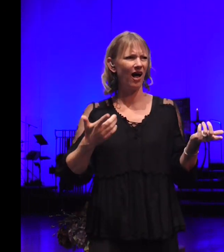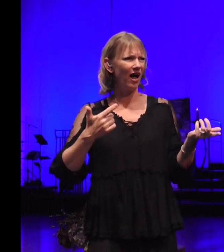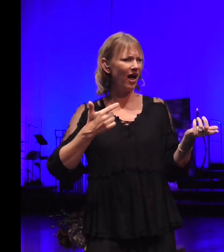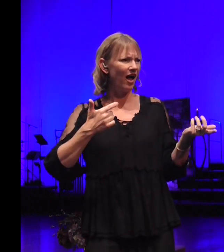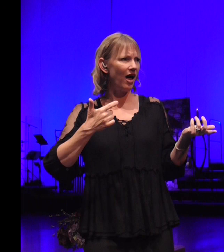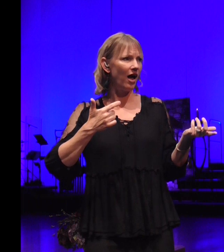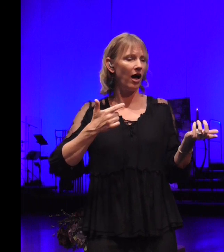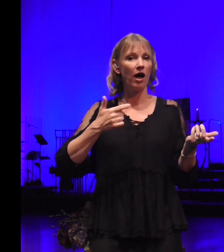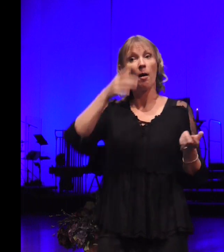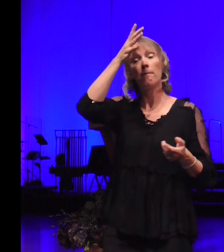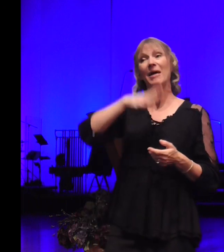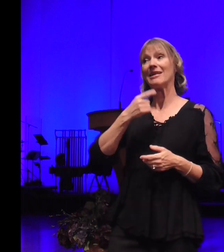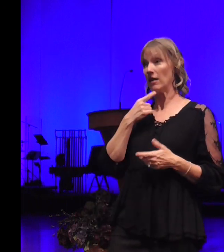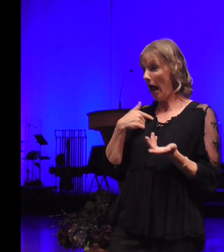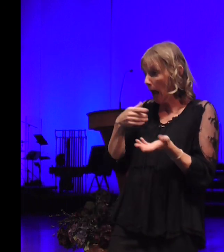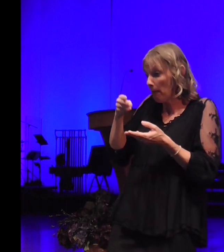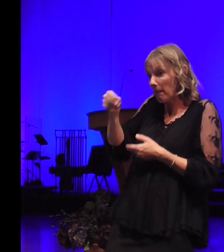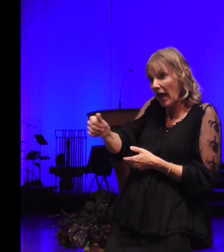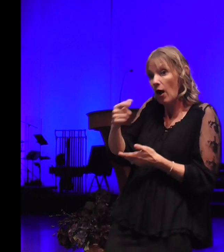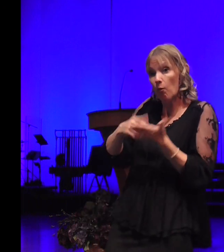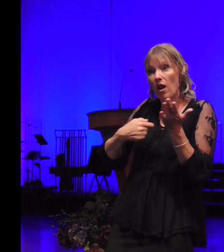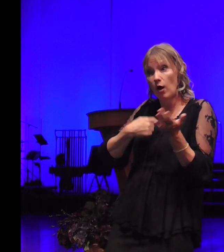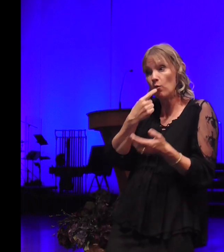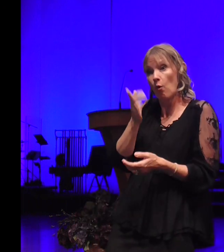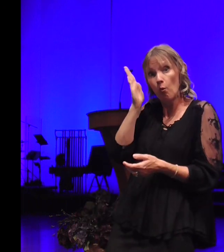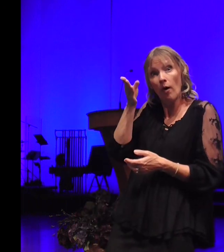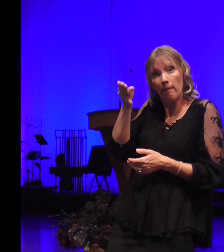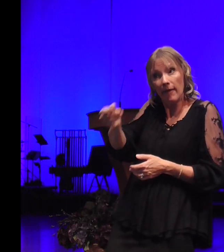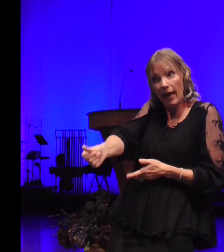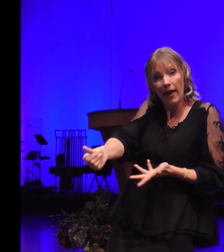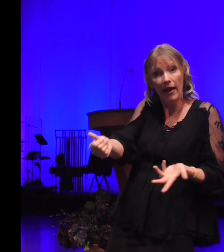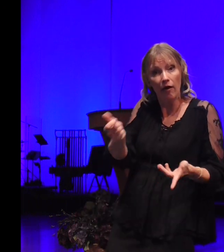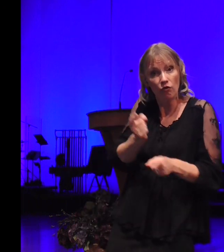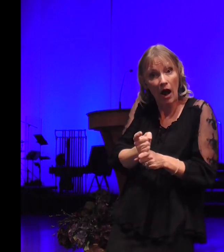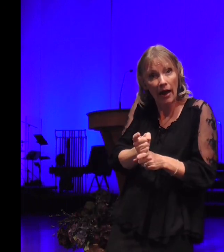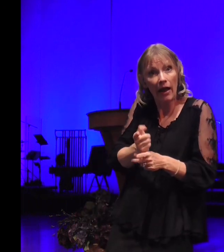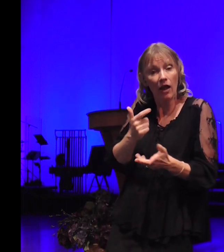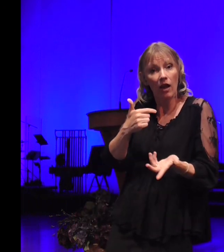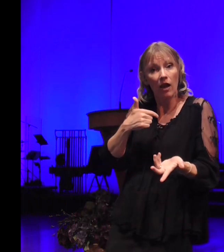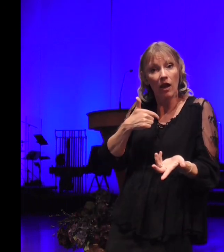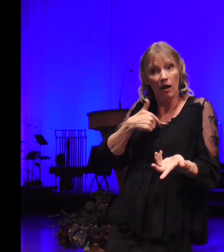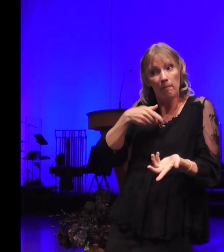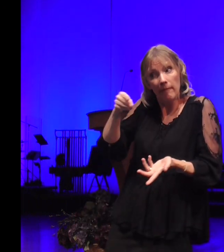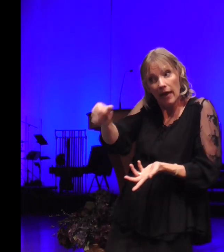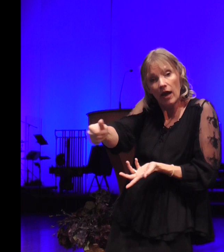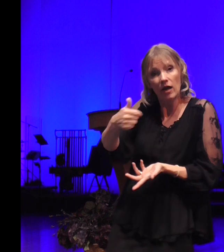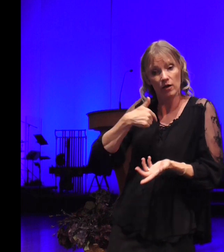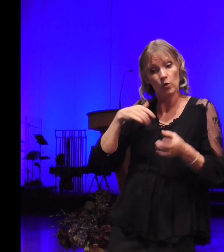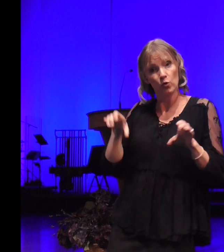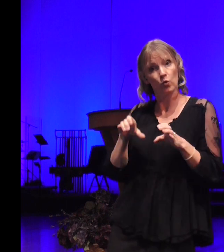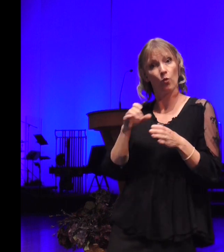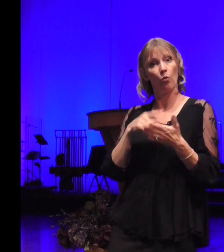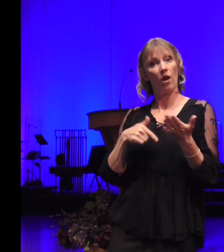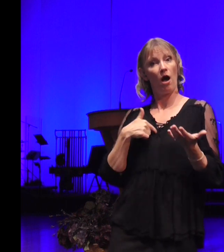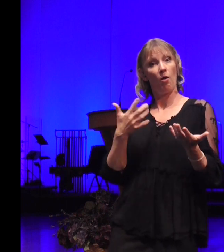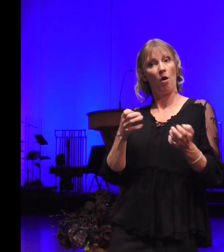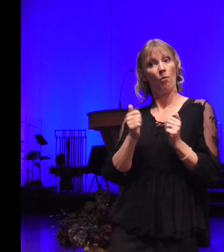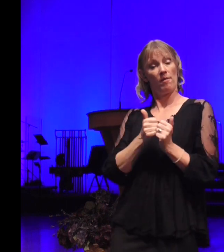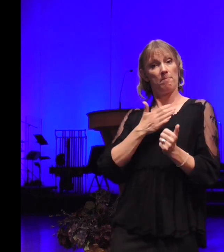you what I told you I was going to pay to you? Can't I pay and do what I want with my own